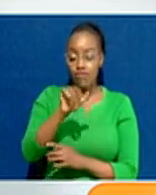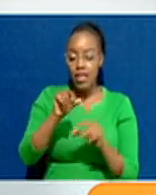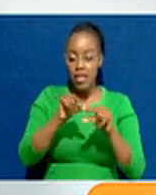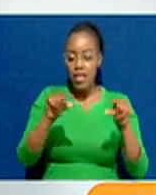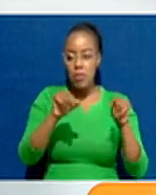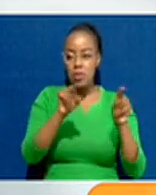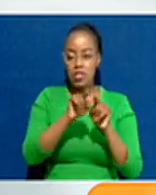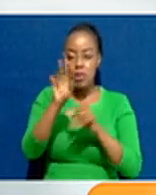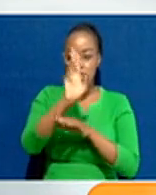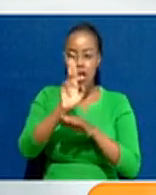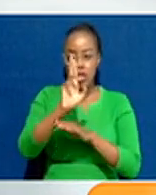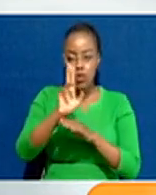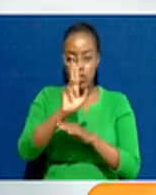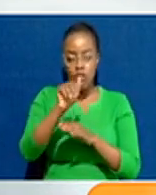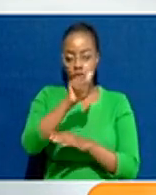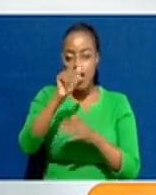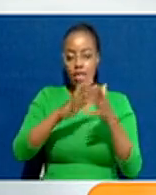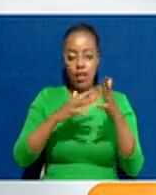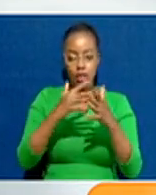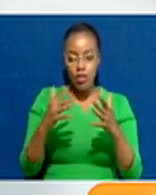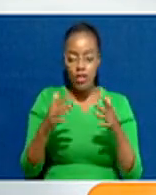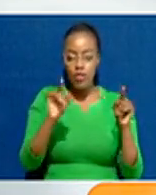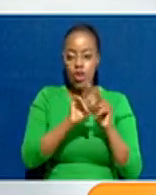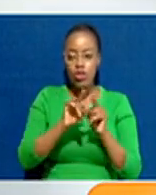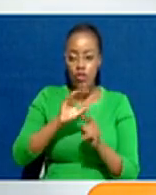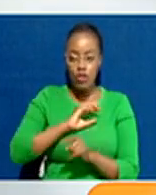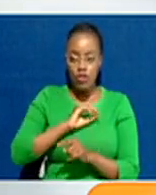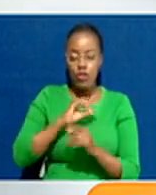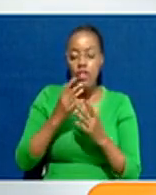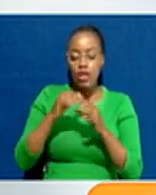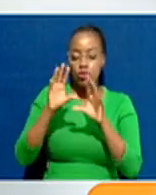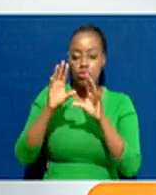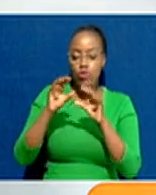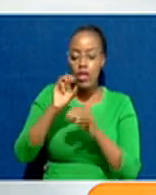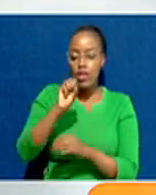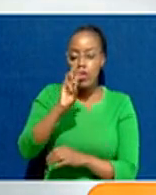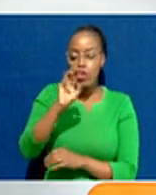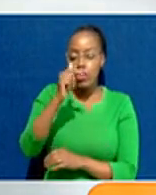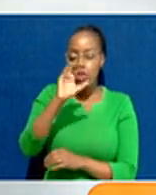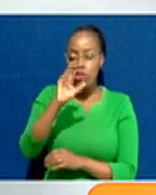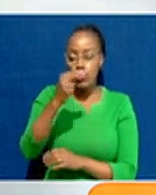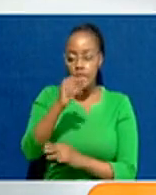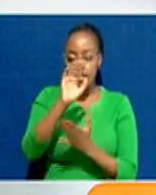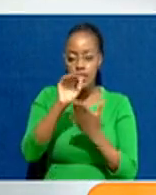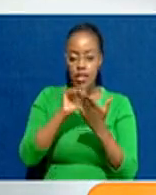also those of other networks. They own switching centers into